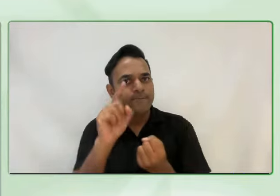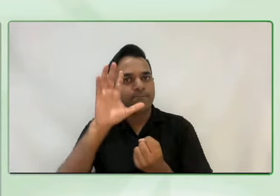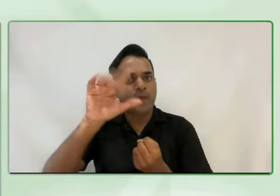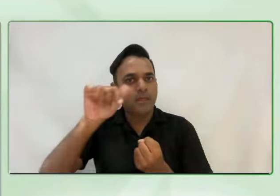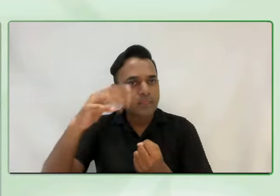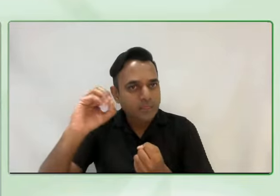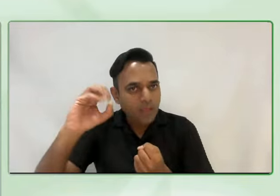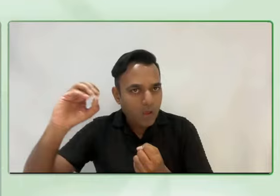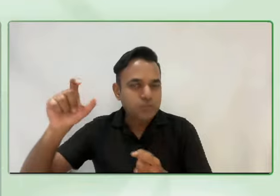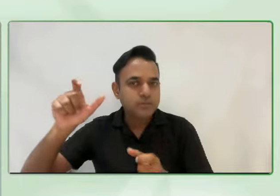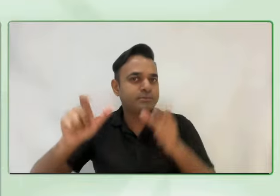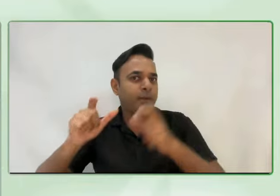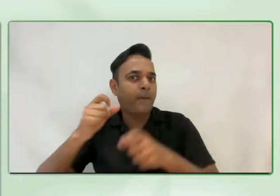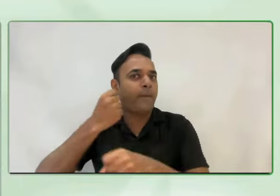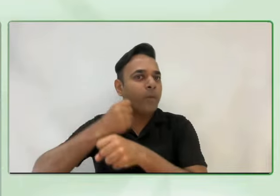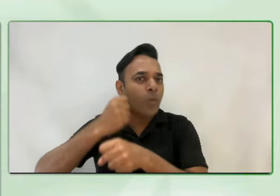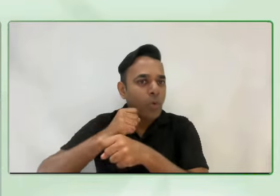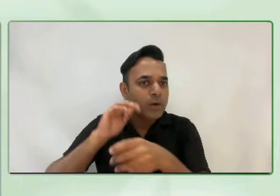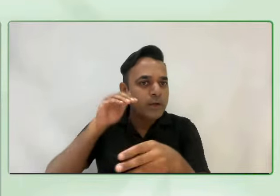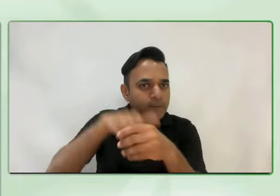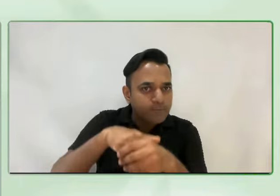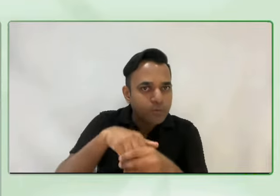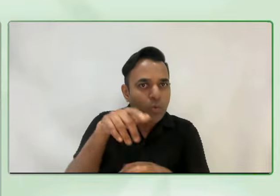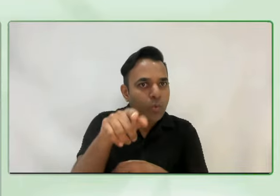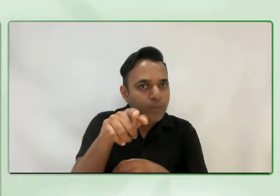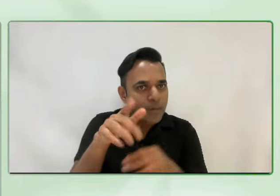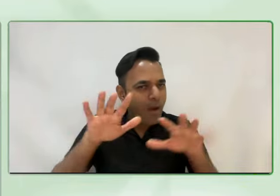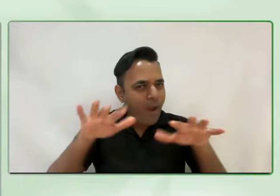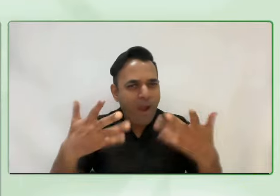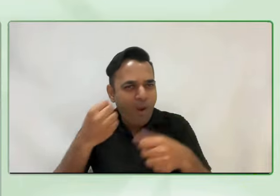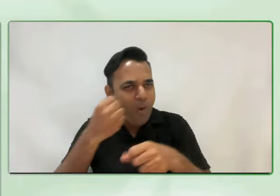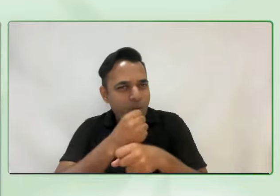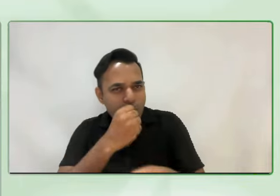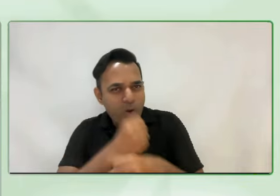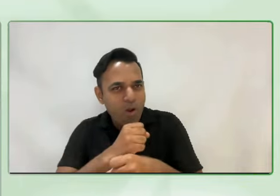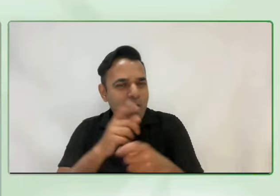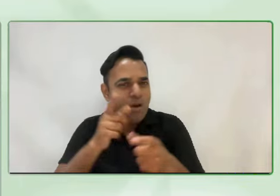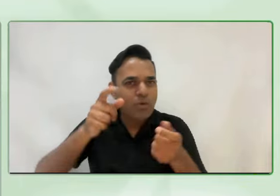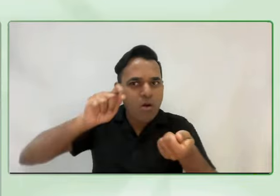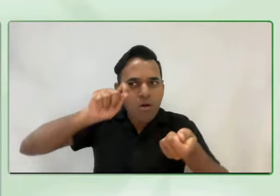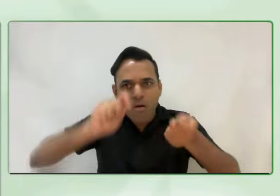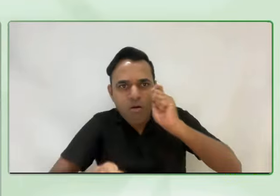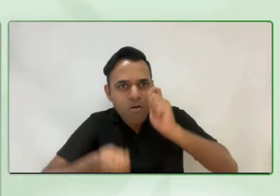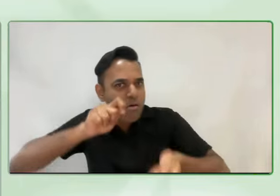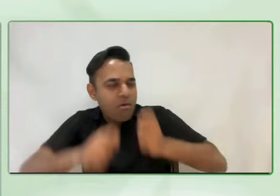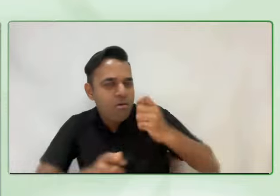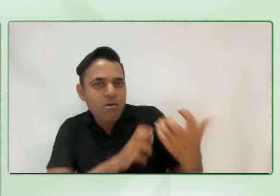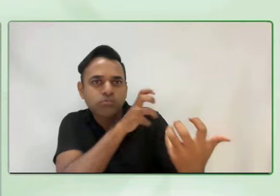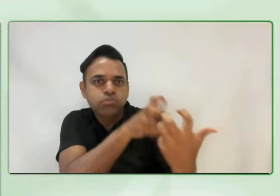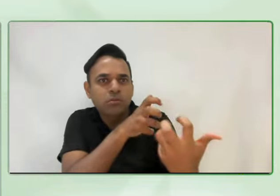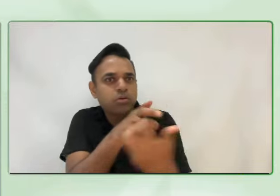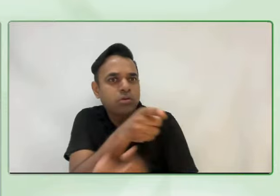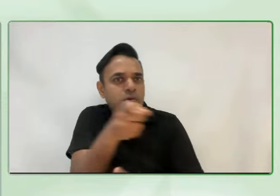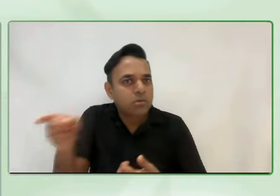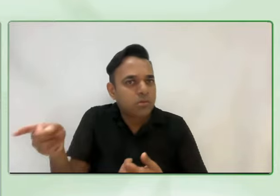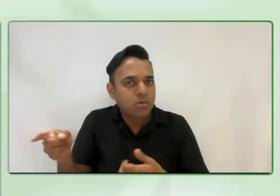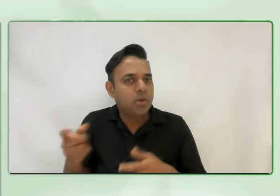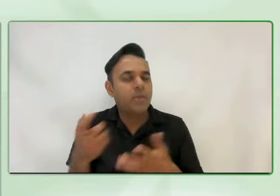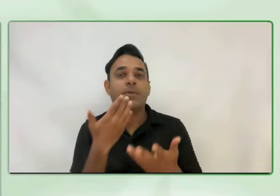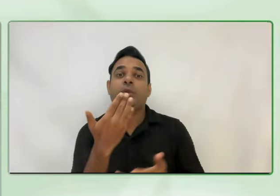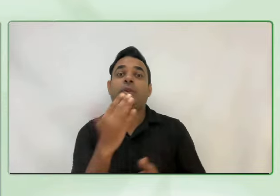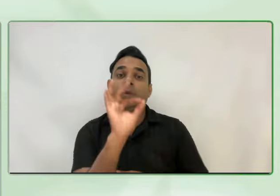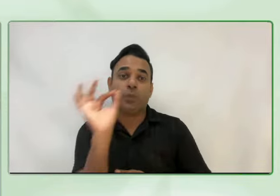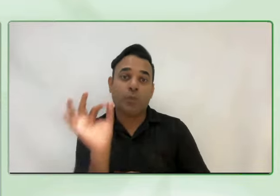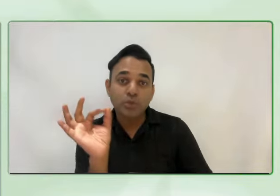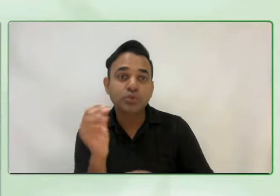business resource groups to have that safe space for people to share what is working for them, what is not working. So